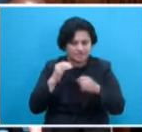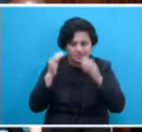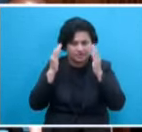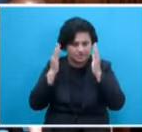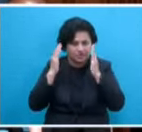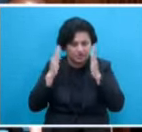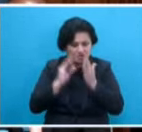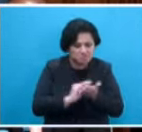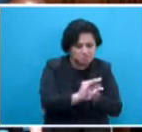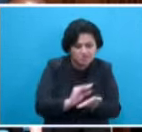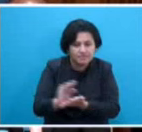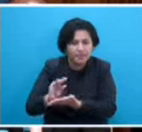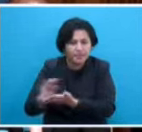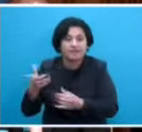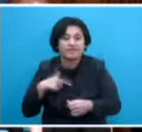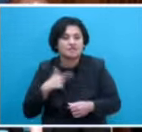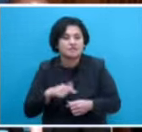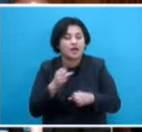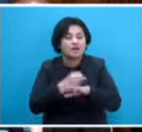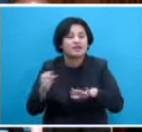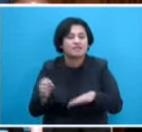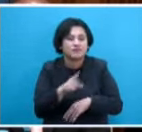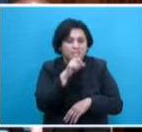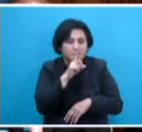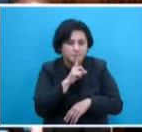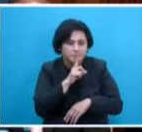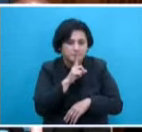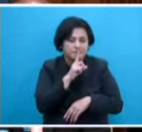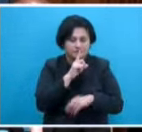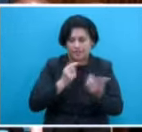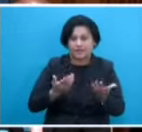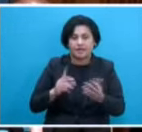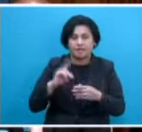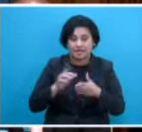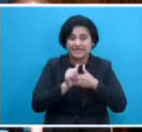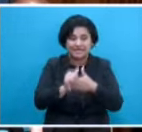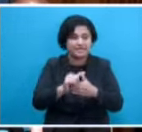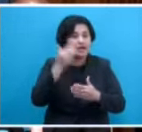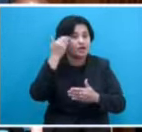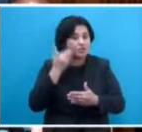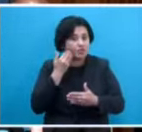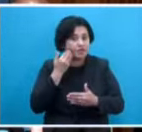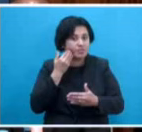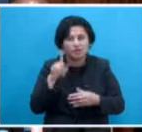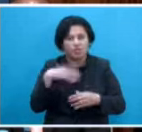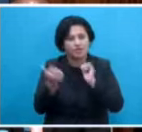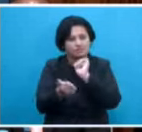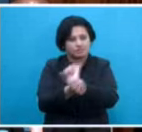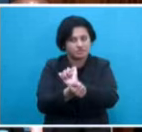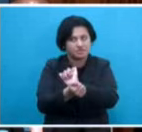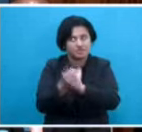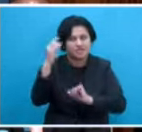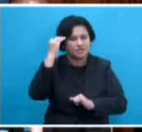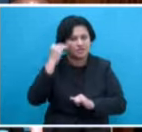Order. The leader of Grace Road Church, who has been convicted in Korea for human rights violations, boasted to one day rule through